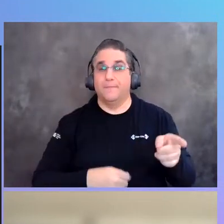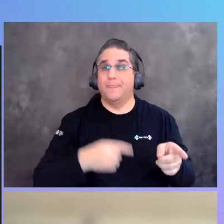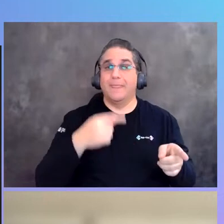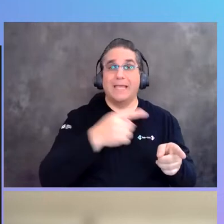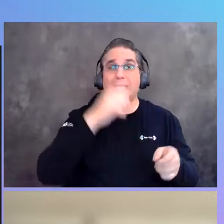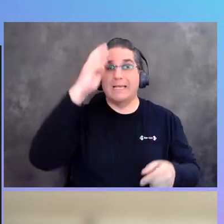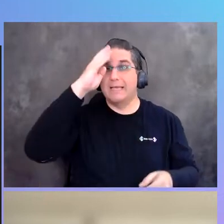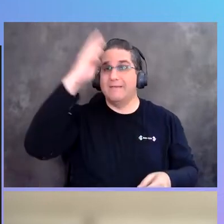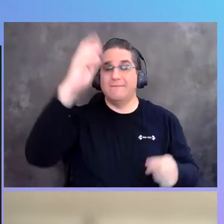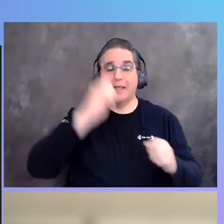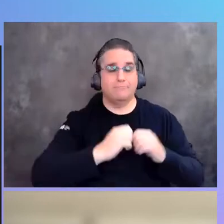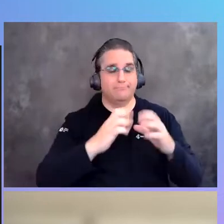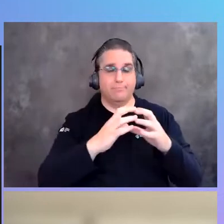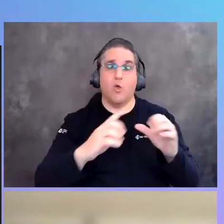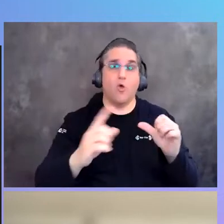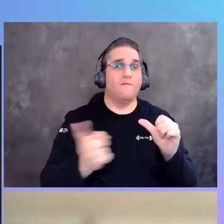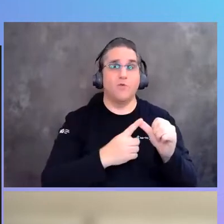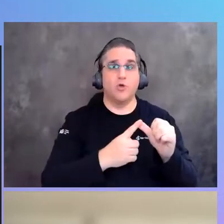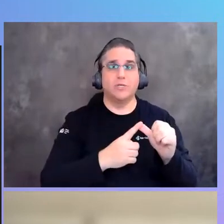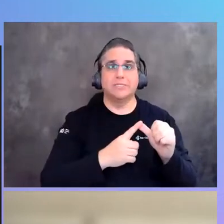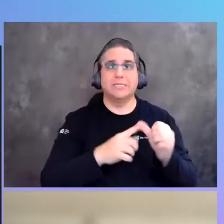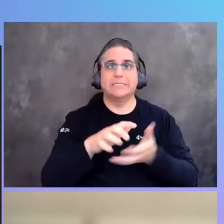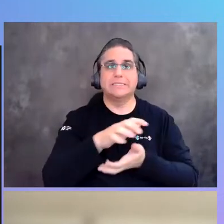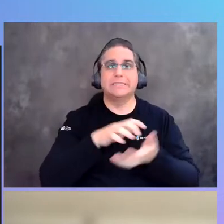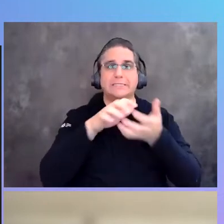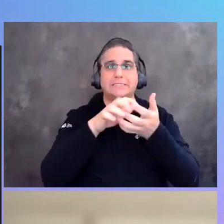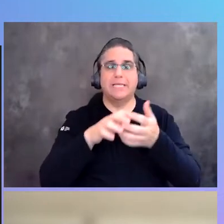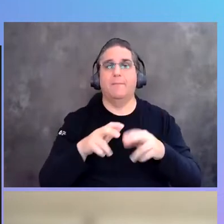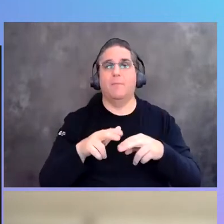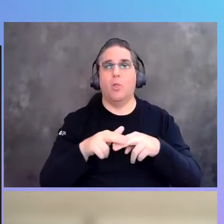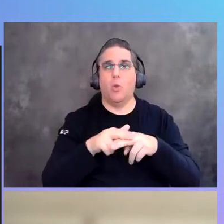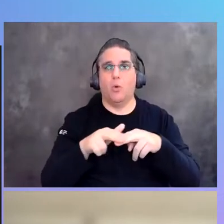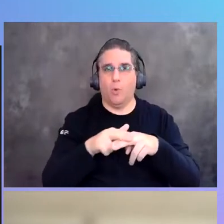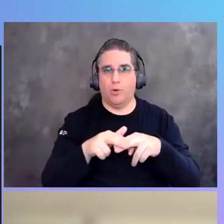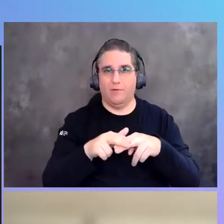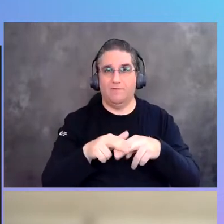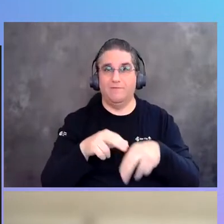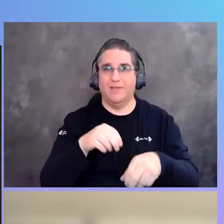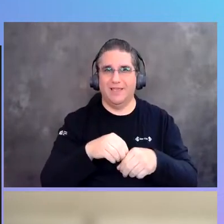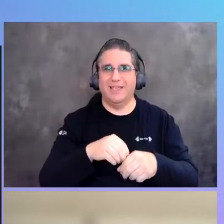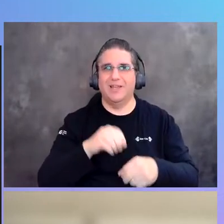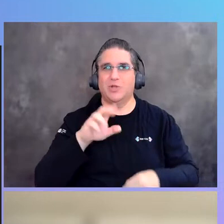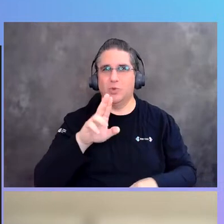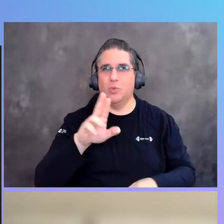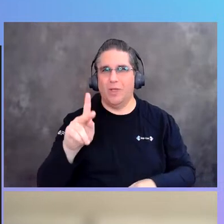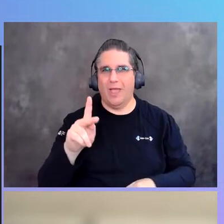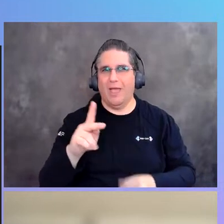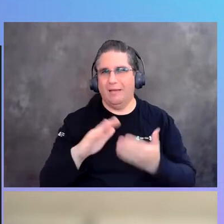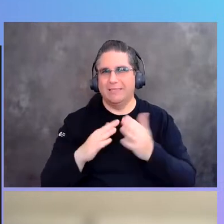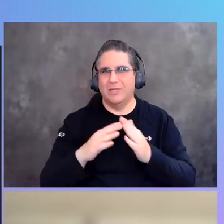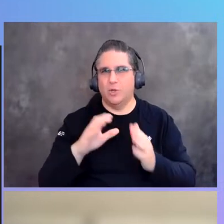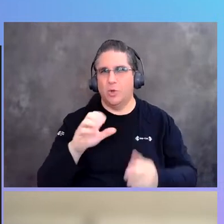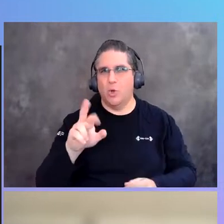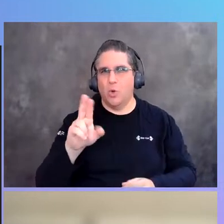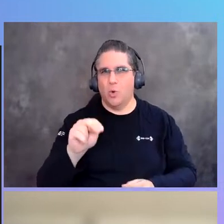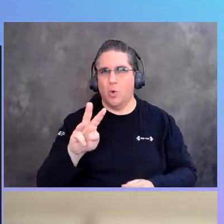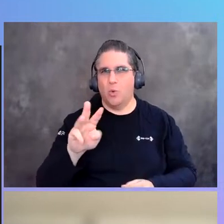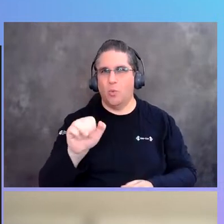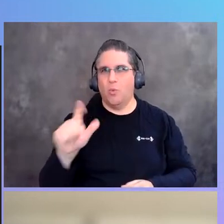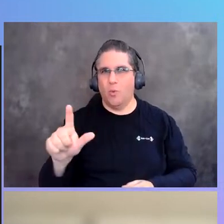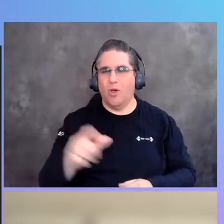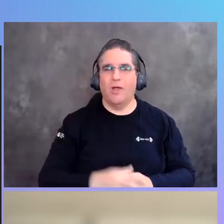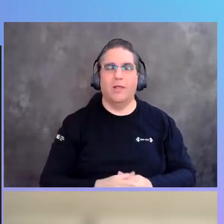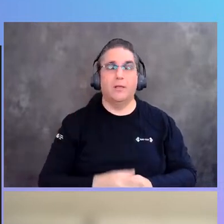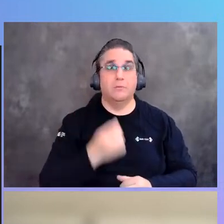steam locomotive in 1803 in Cornwall in the UK. Richard wasn't really an academic